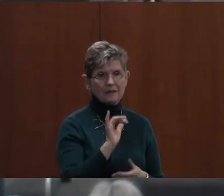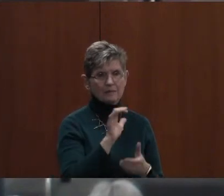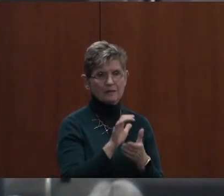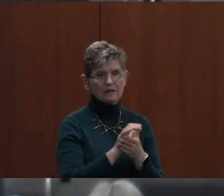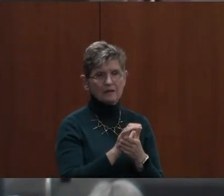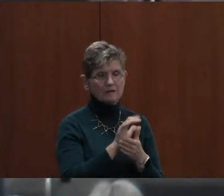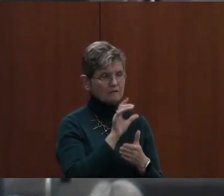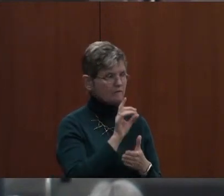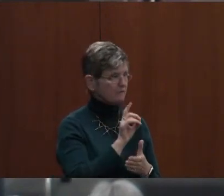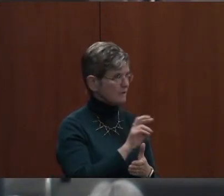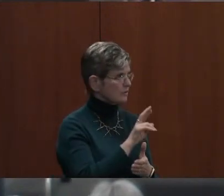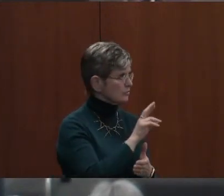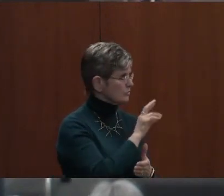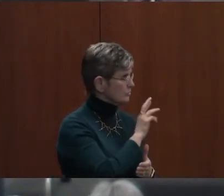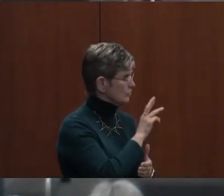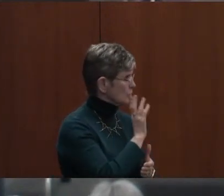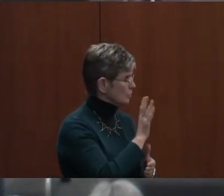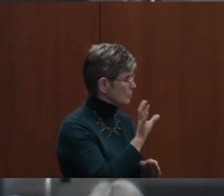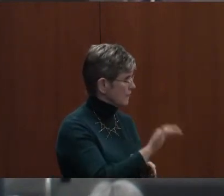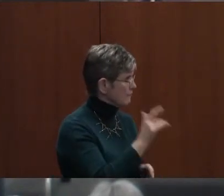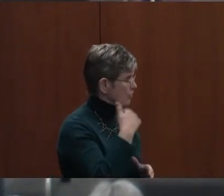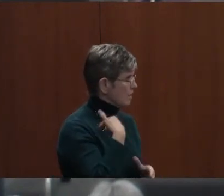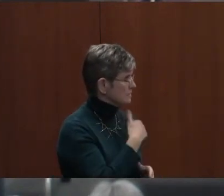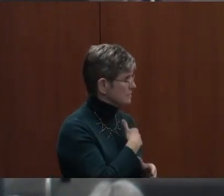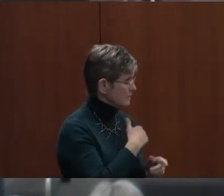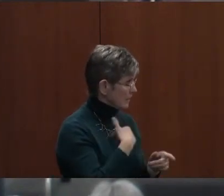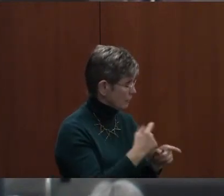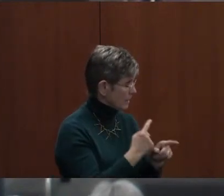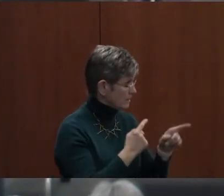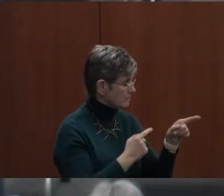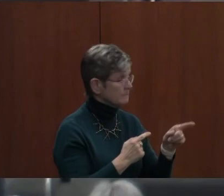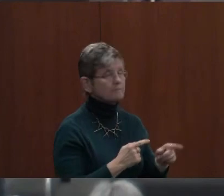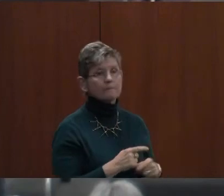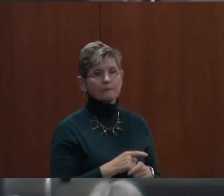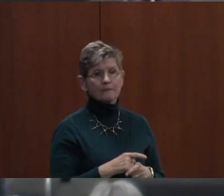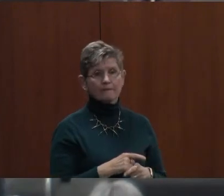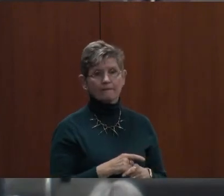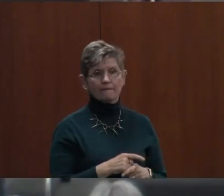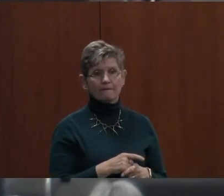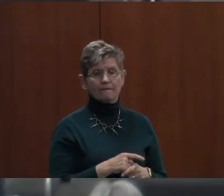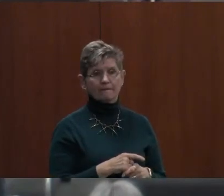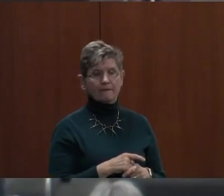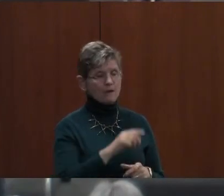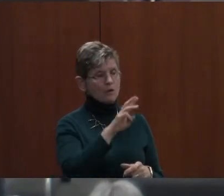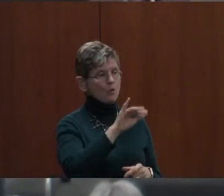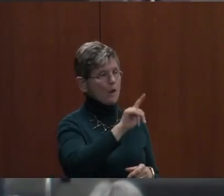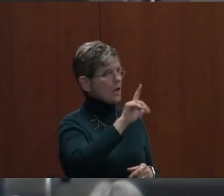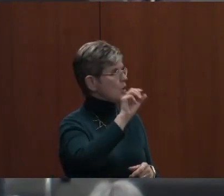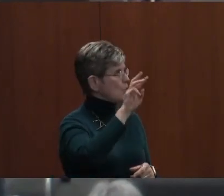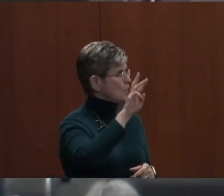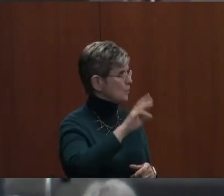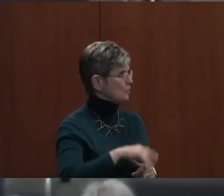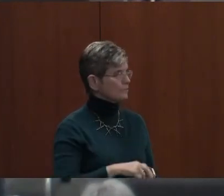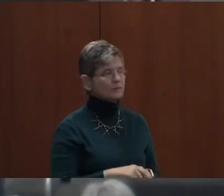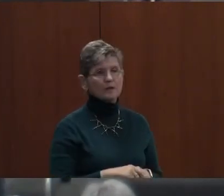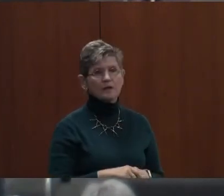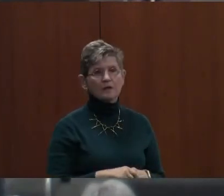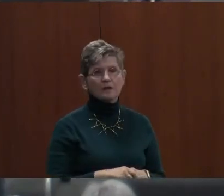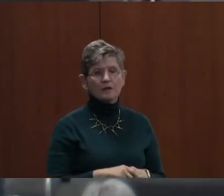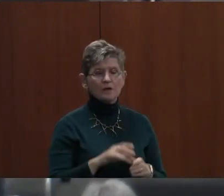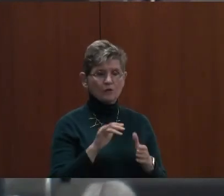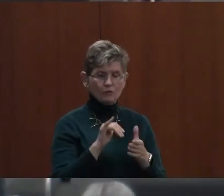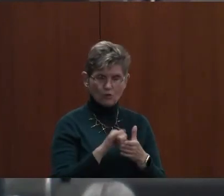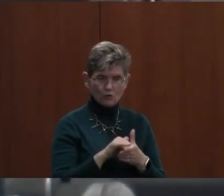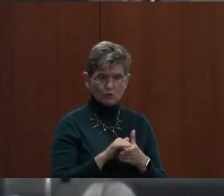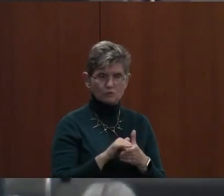Dr. Willow will be doing that for us. Is that correct, Dr. Willow? All right, great. So